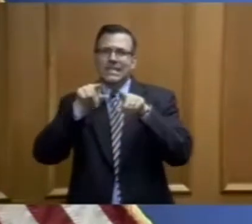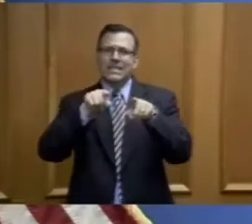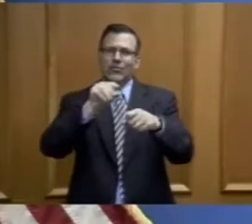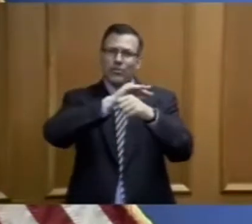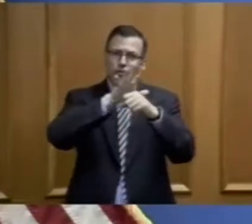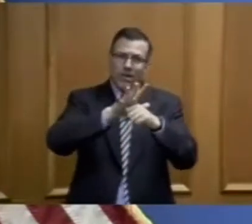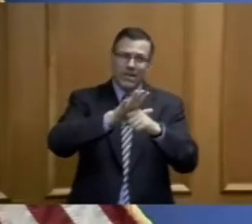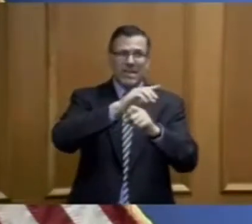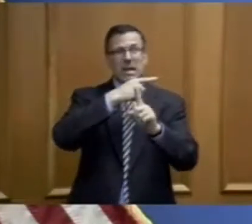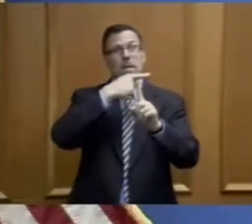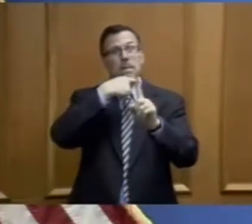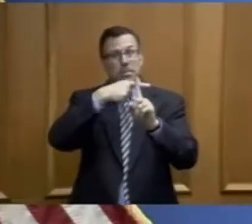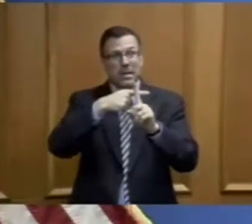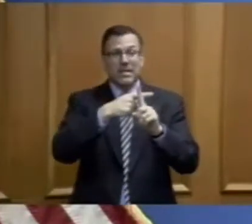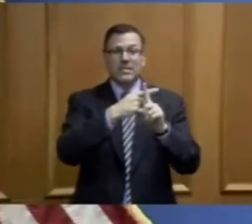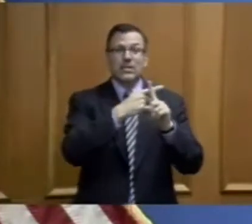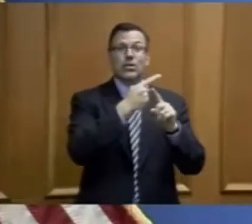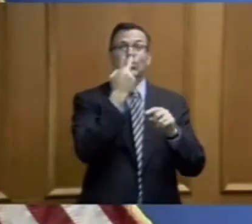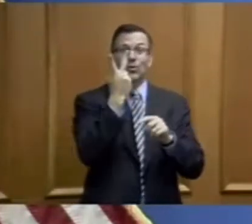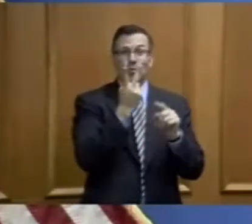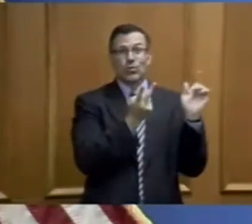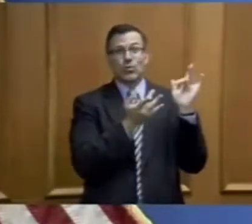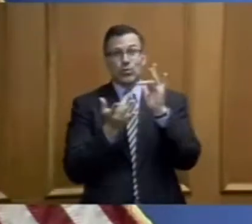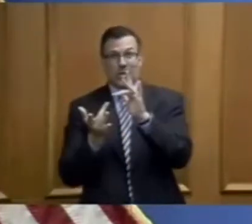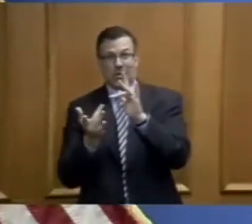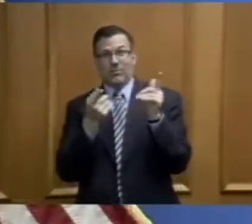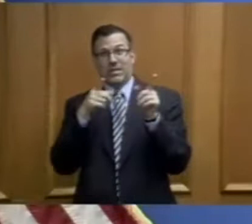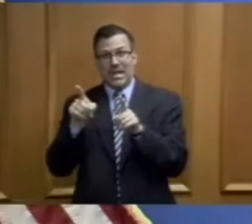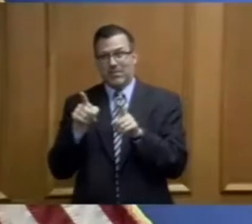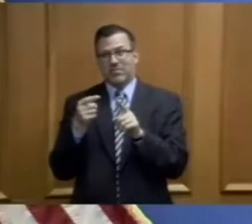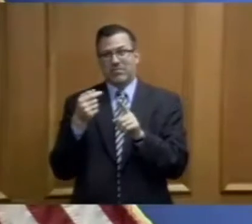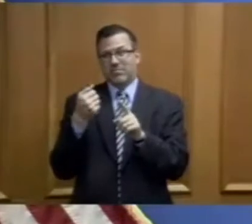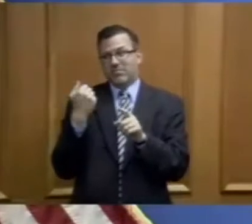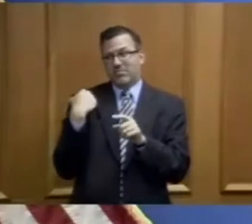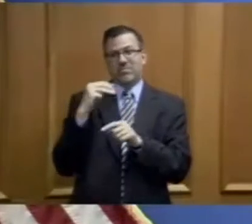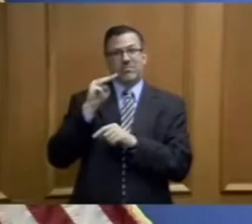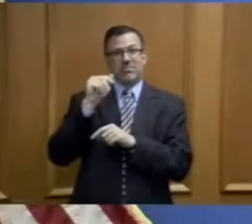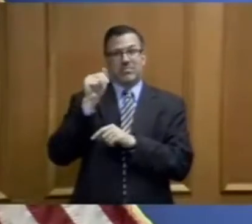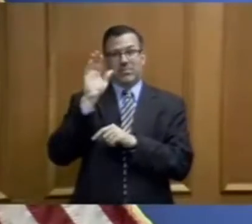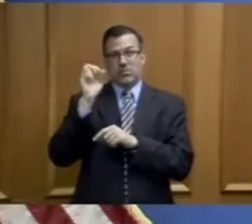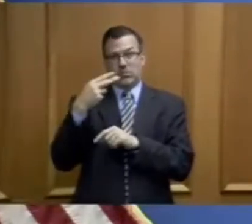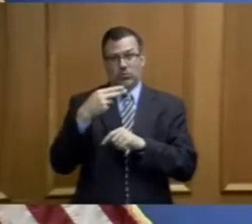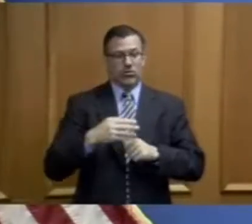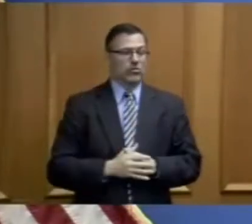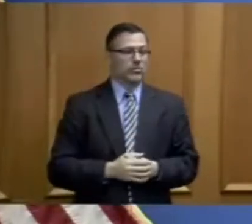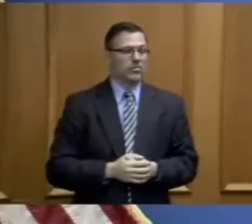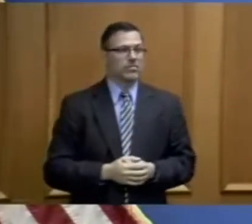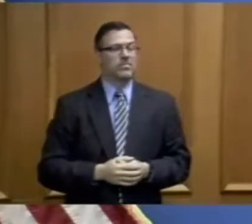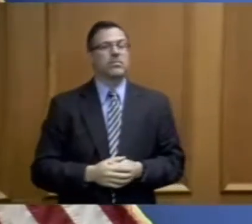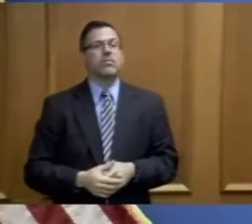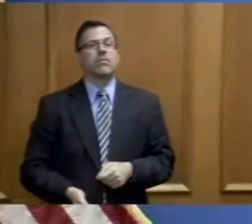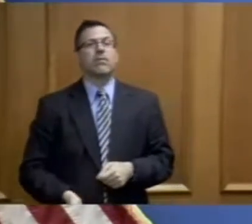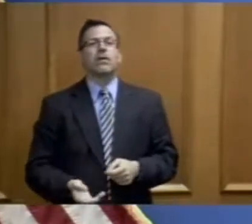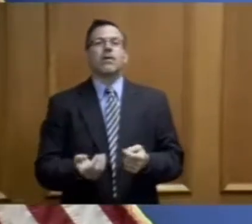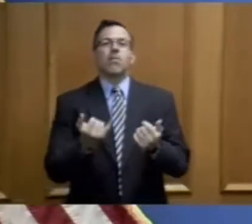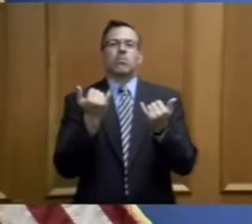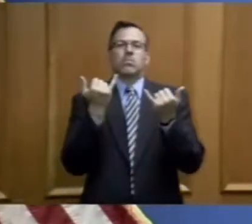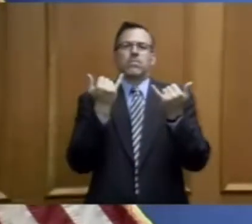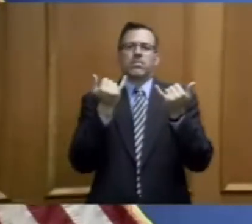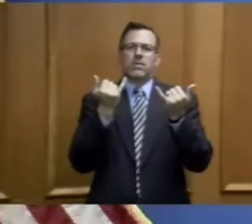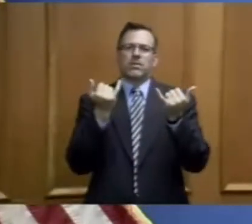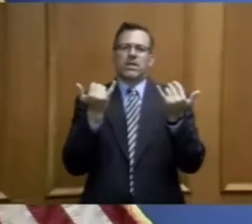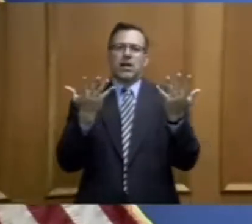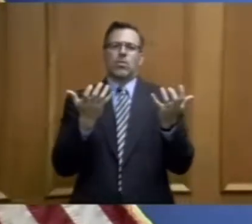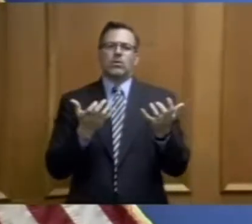natural disasters since March. I want to share some of the high points of our response to all of